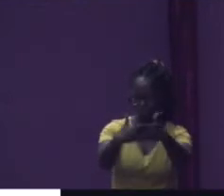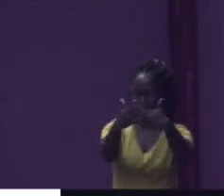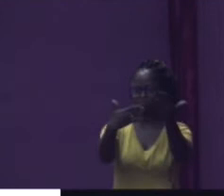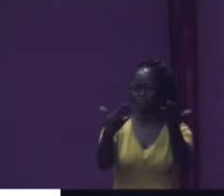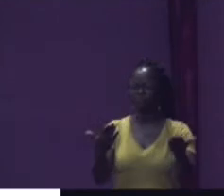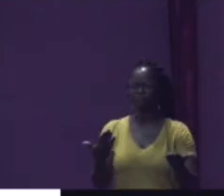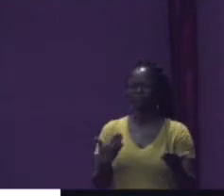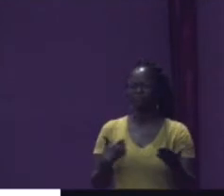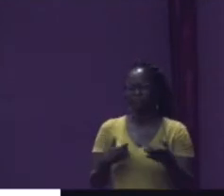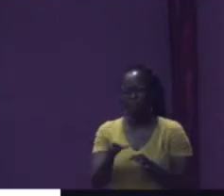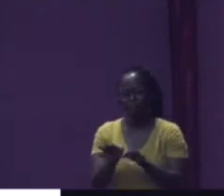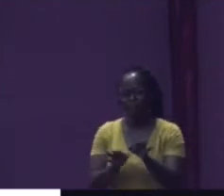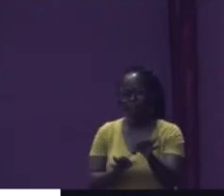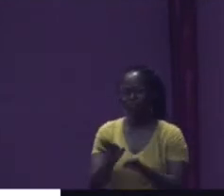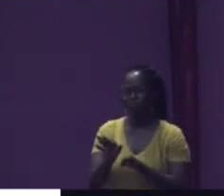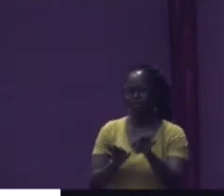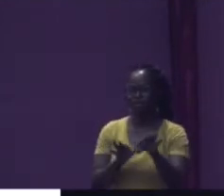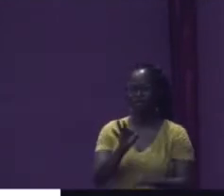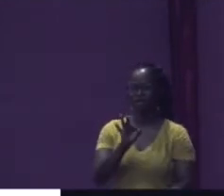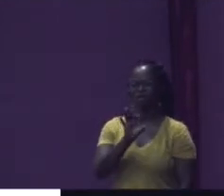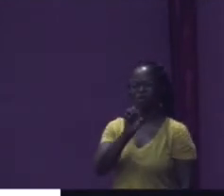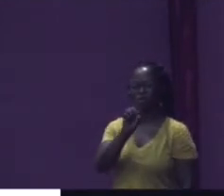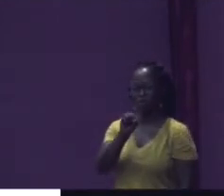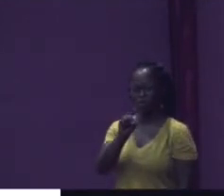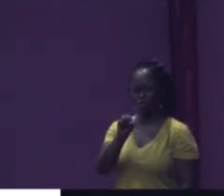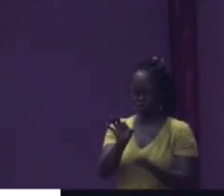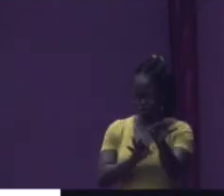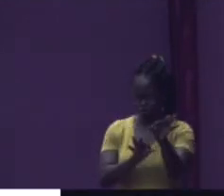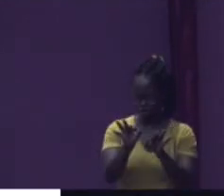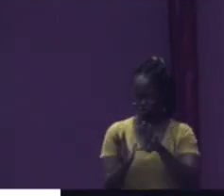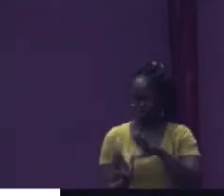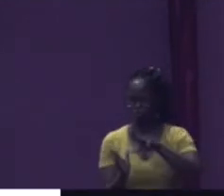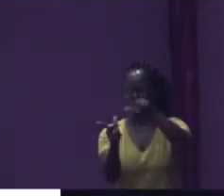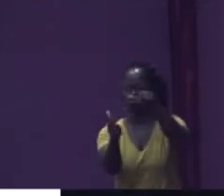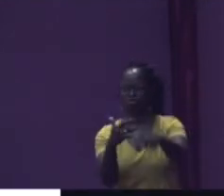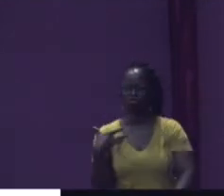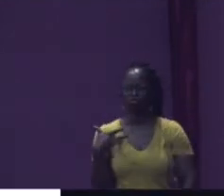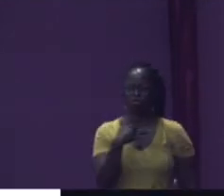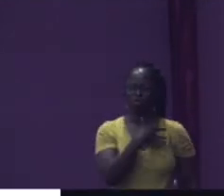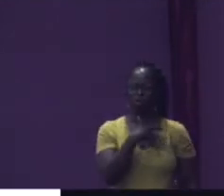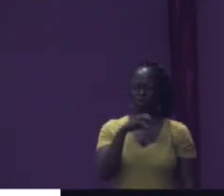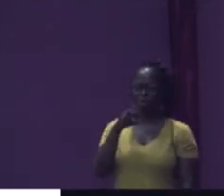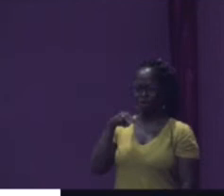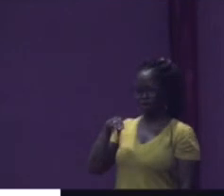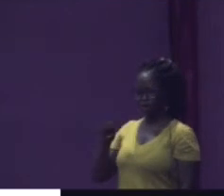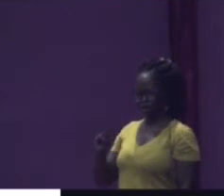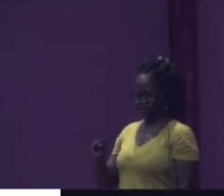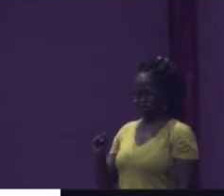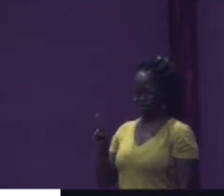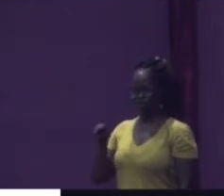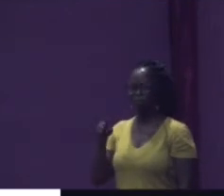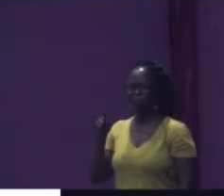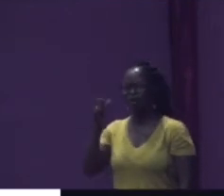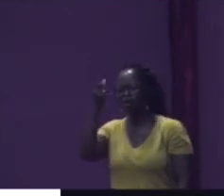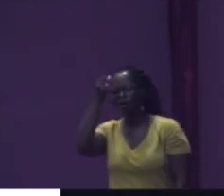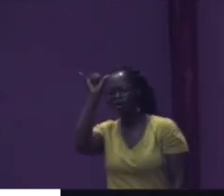to reduce maternal mortality rates by a certain amount, to reduce infant mortality rates by a certain